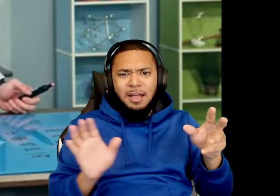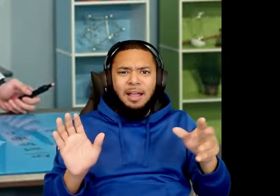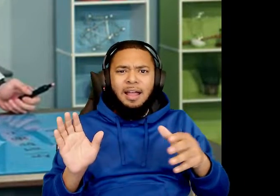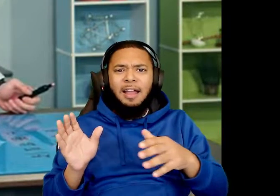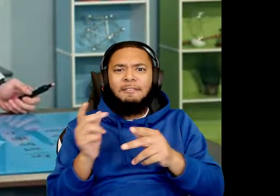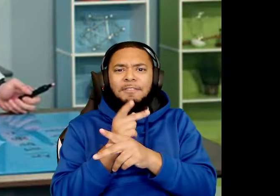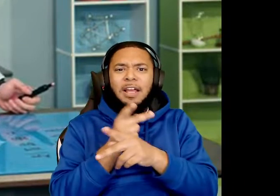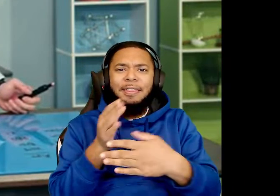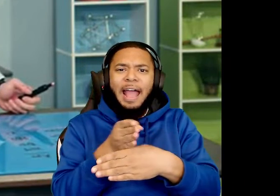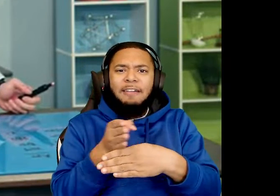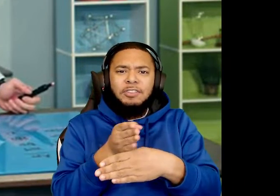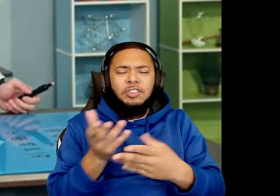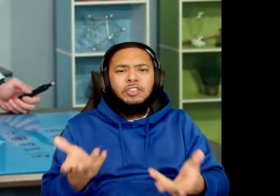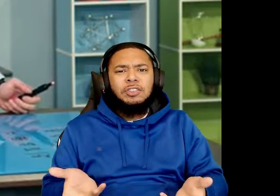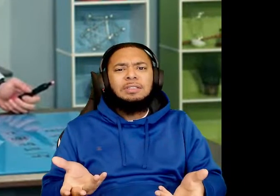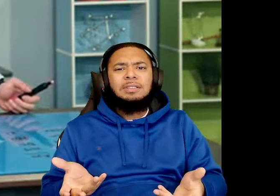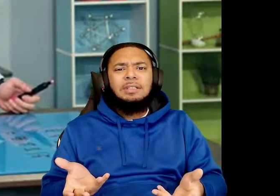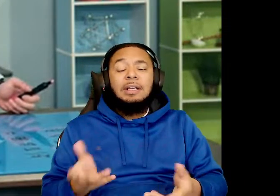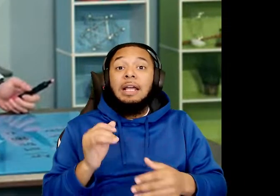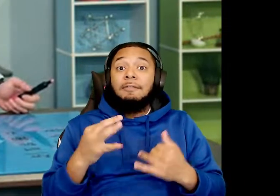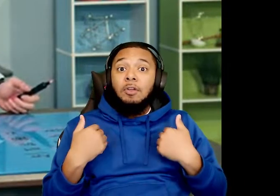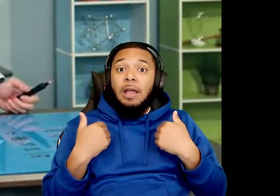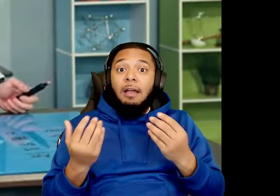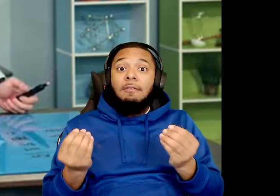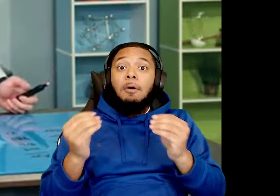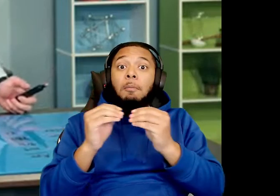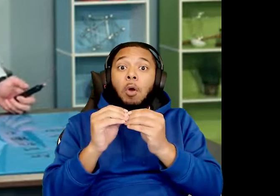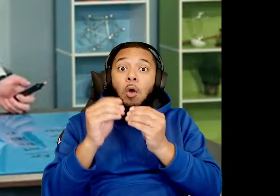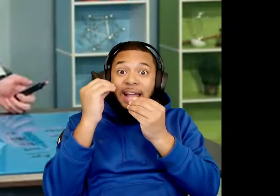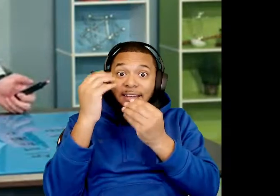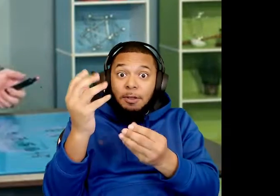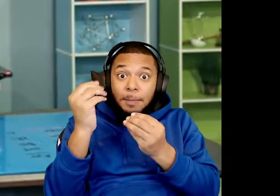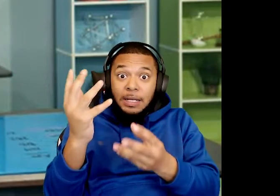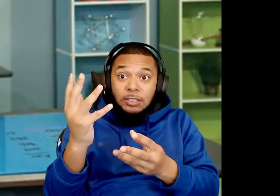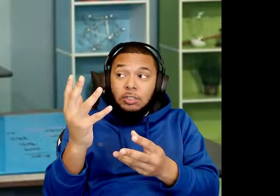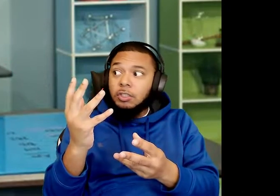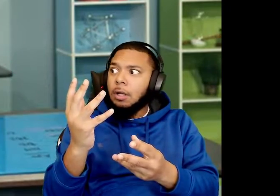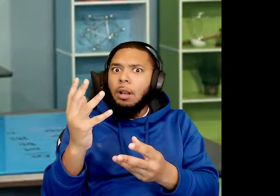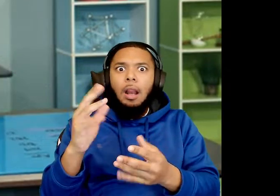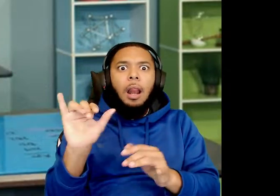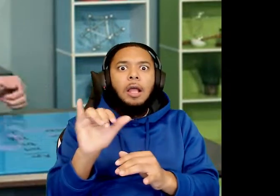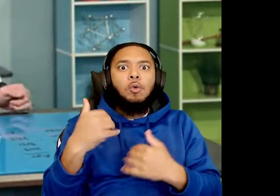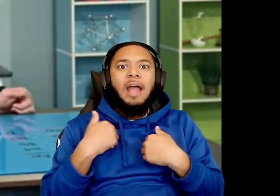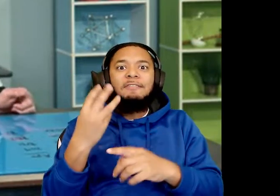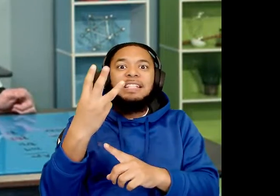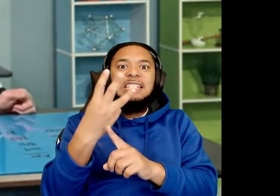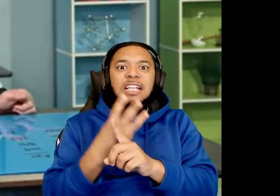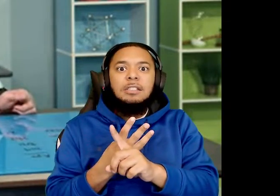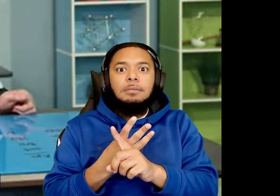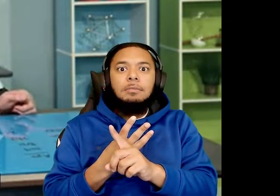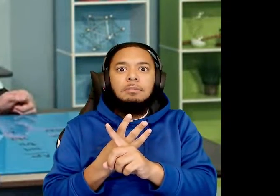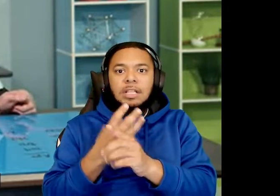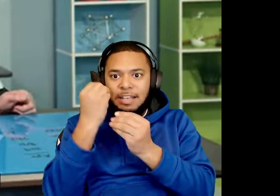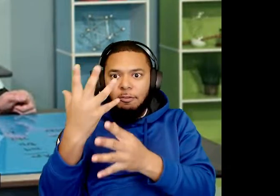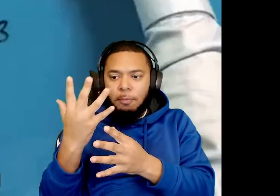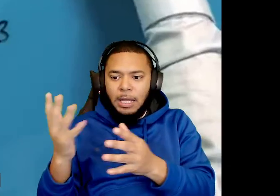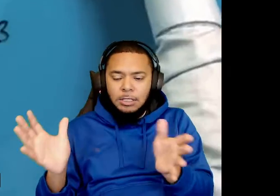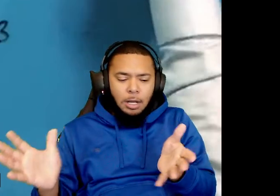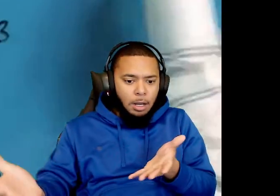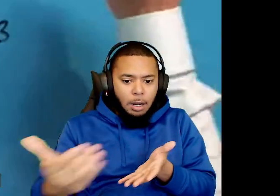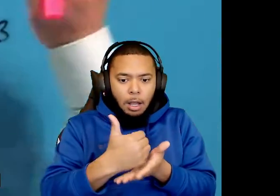you have more data is always good. If you have 6 months worth of expenditure data, do all 6. Here we only have 3, so we'll use all